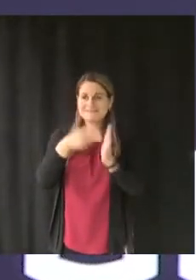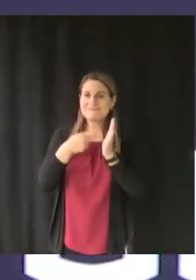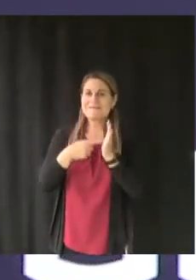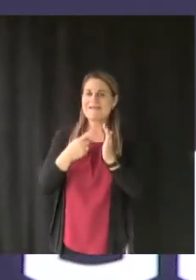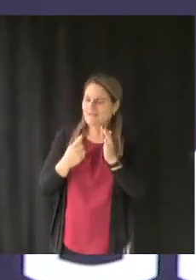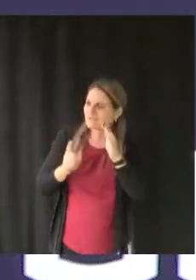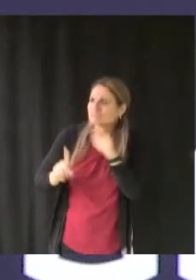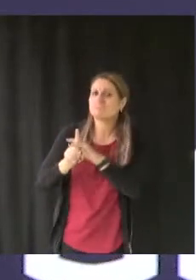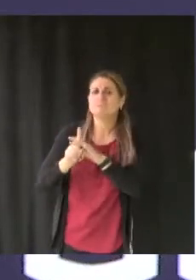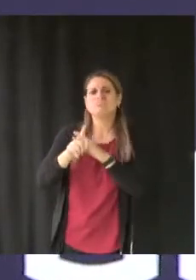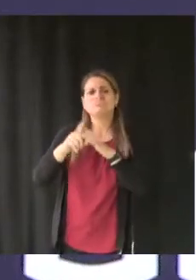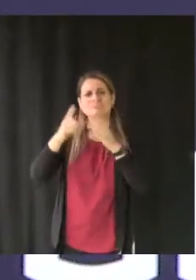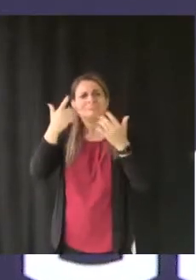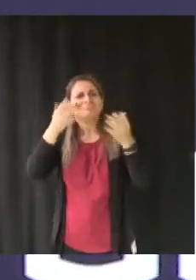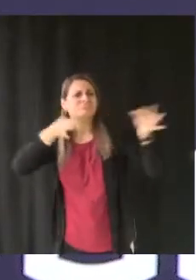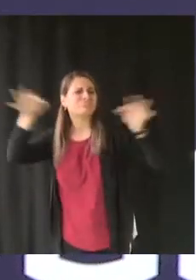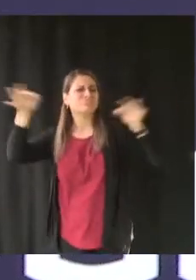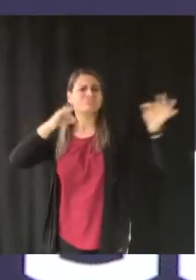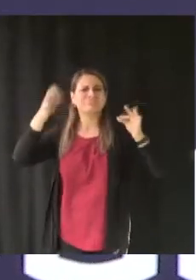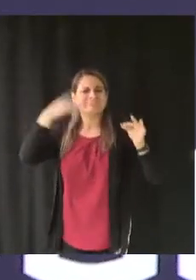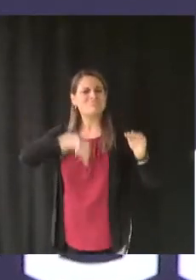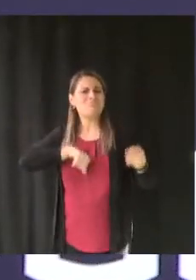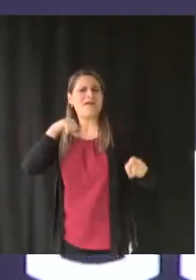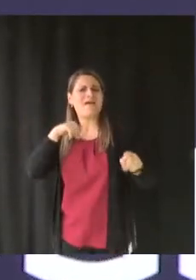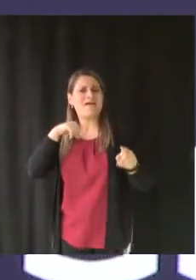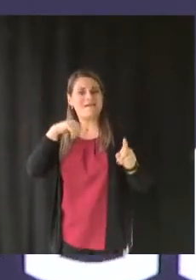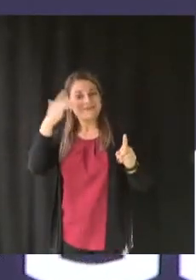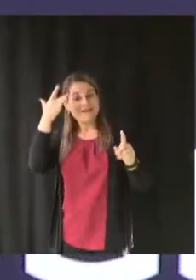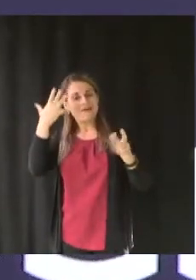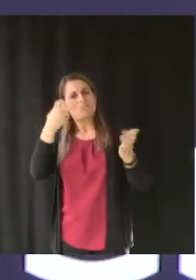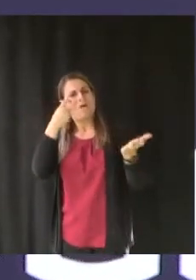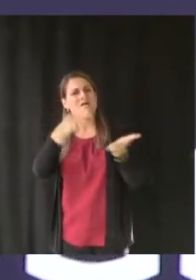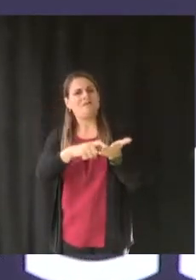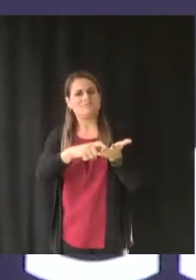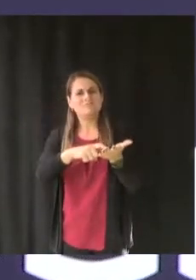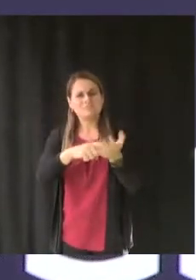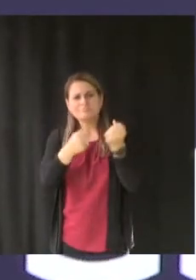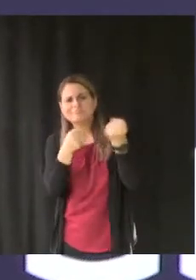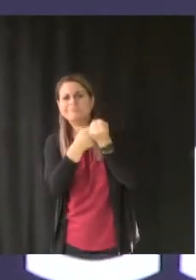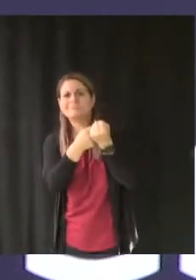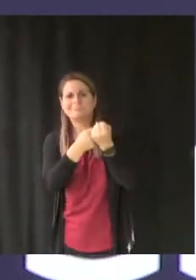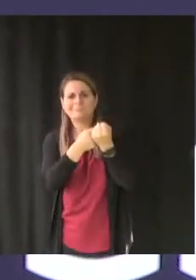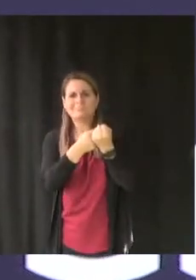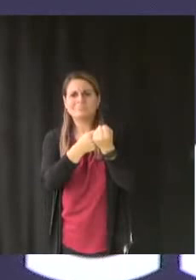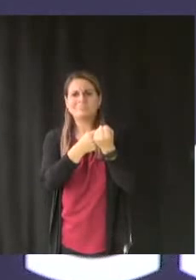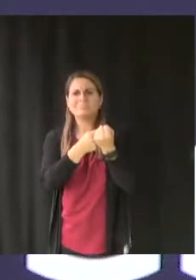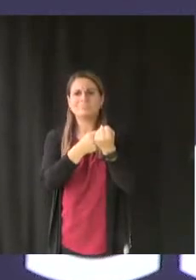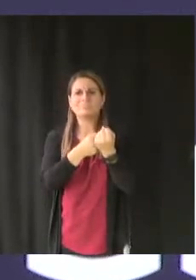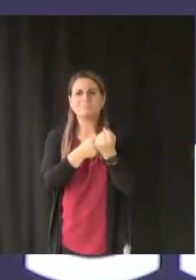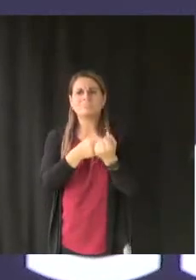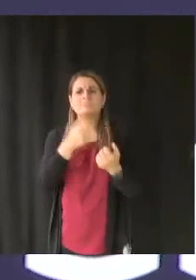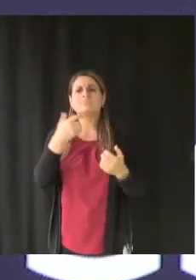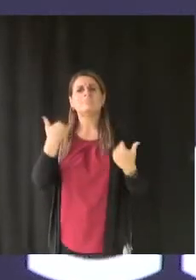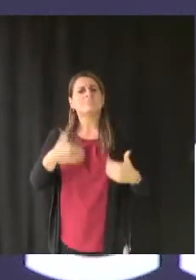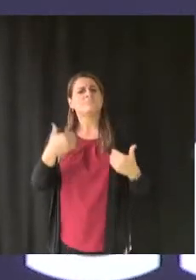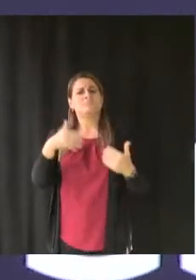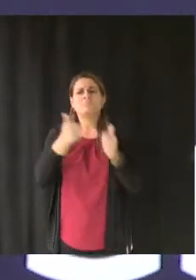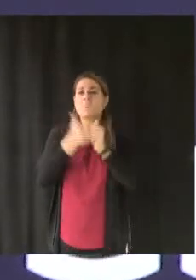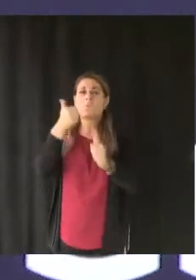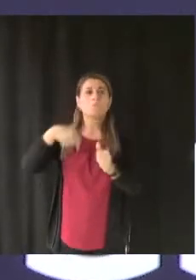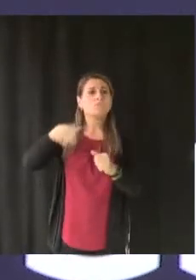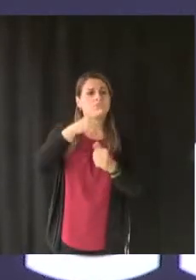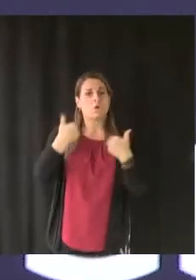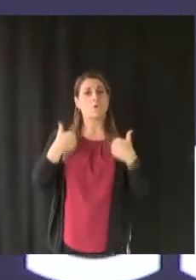organizations support interdisciplinary inquiry into the most pressing human rights questions, and they prepare the next